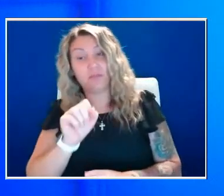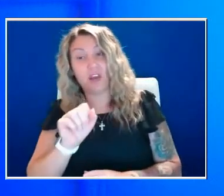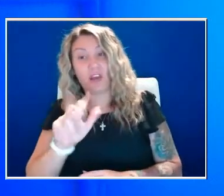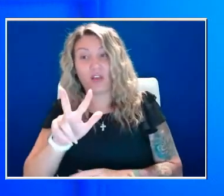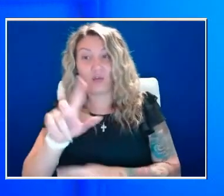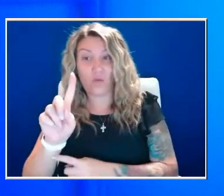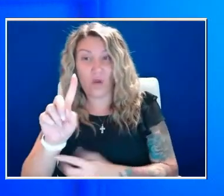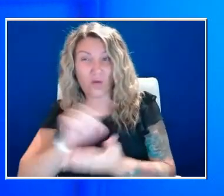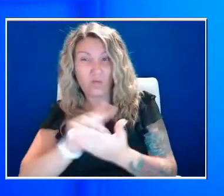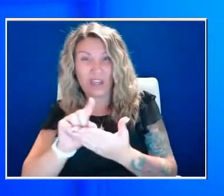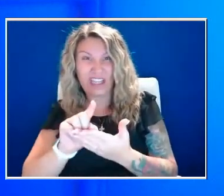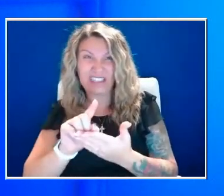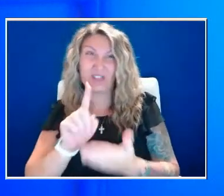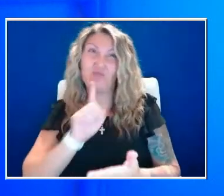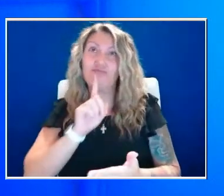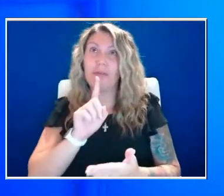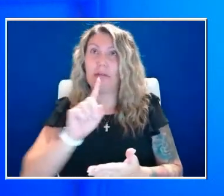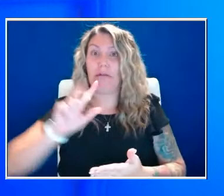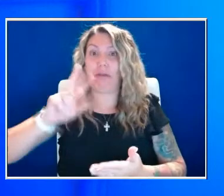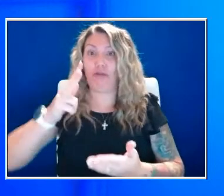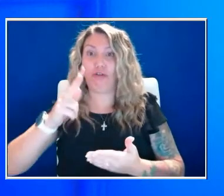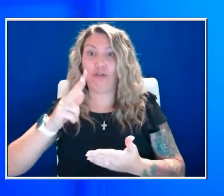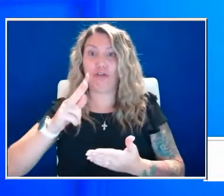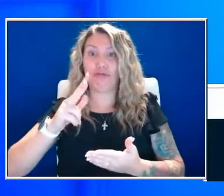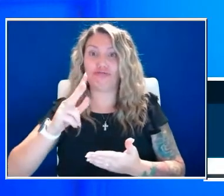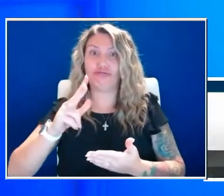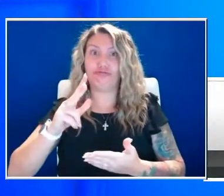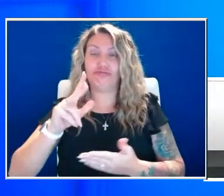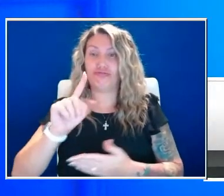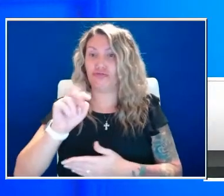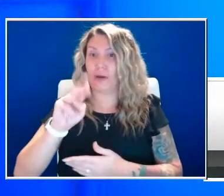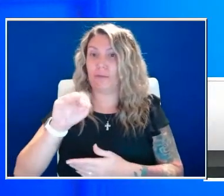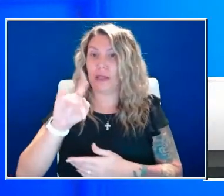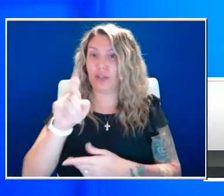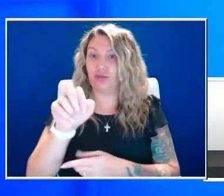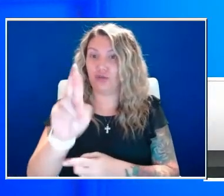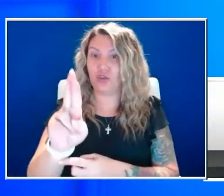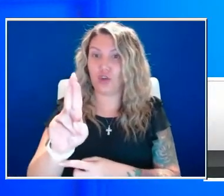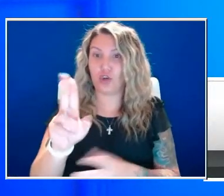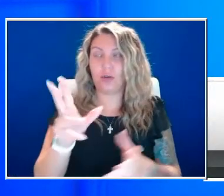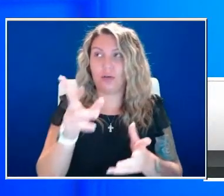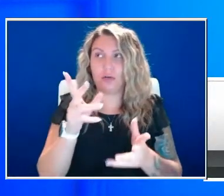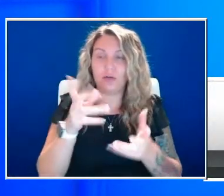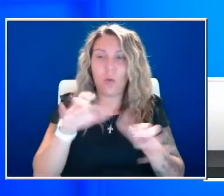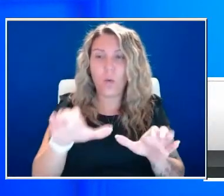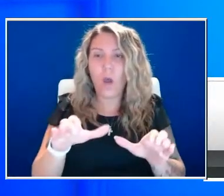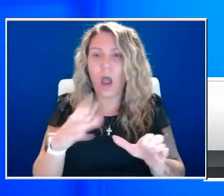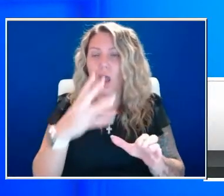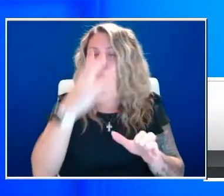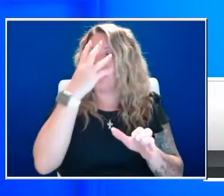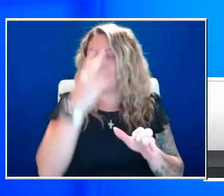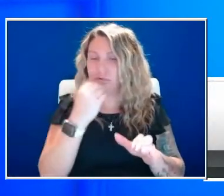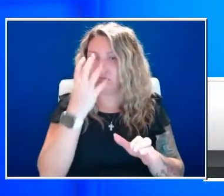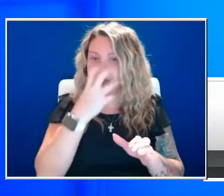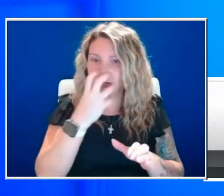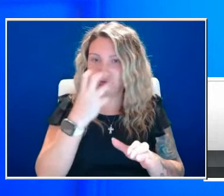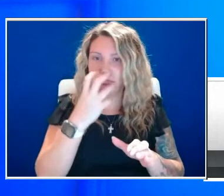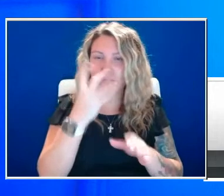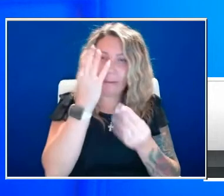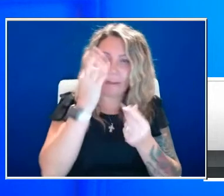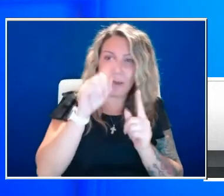not a time to try to put mom and baby through an anesthetic, even if we were going to consider surgery for Amy's